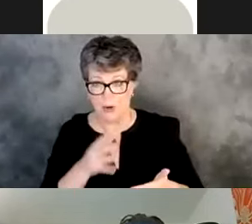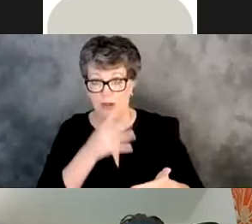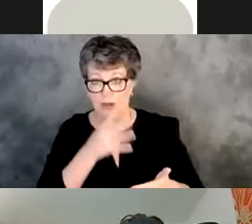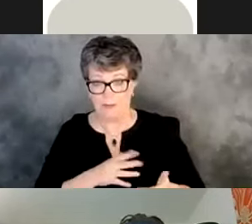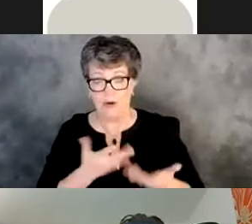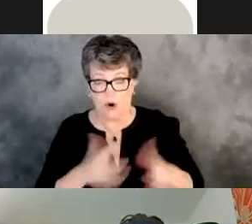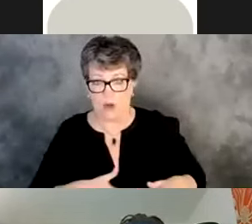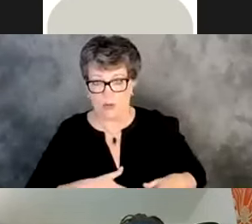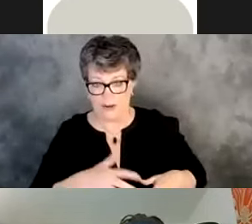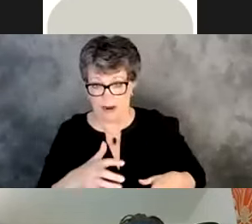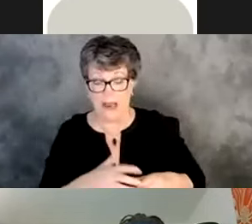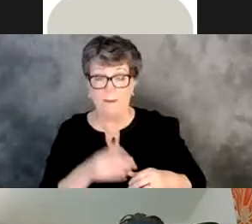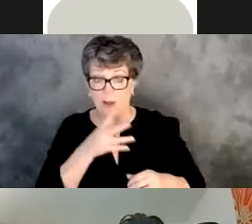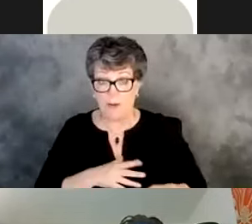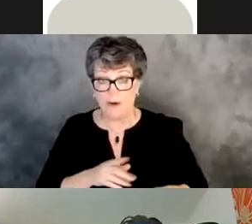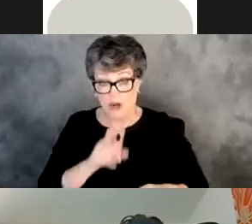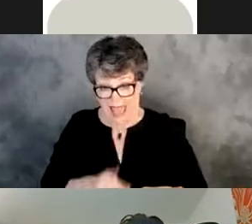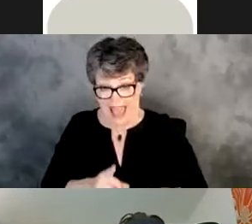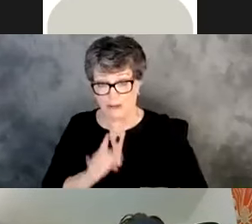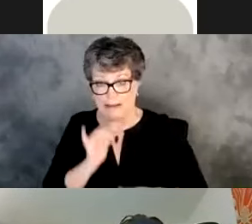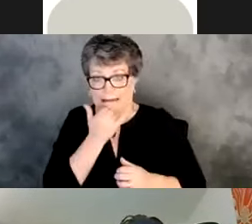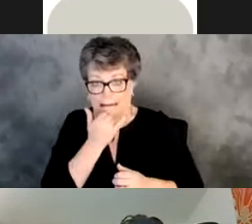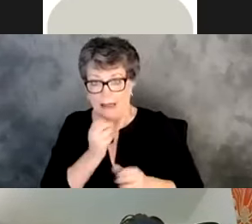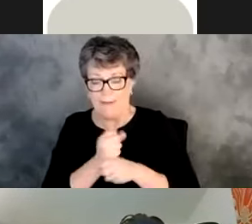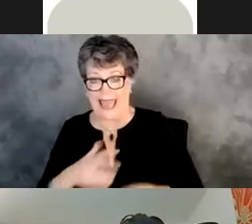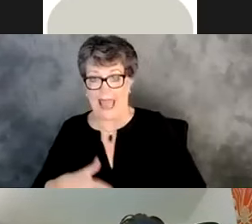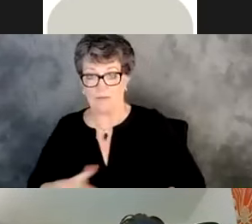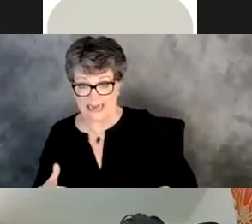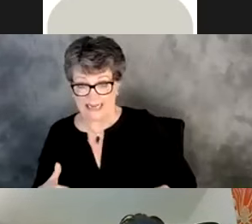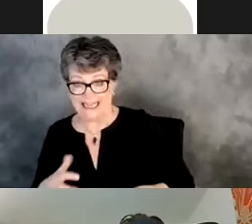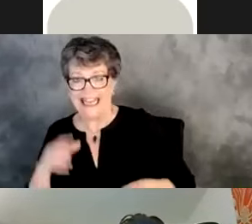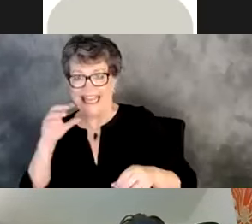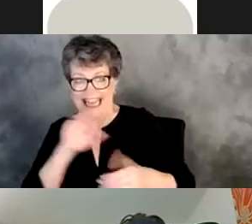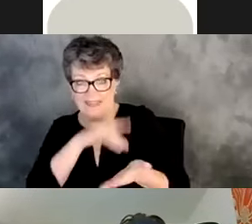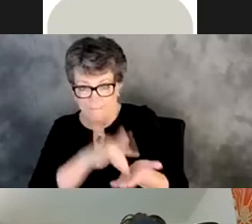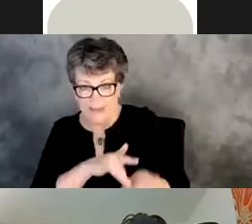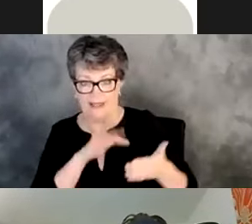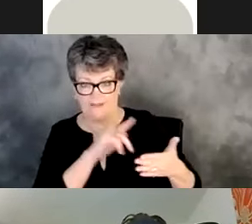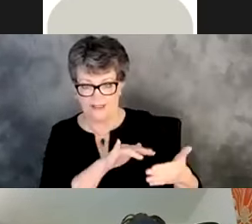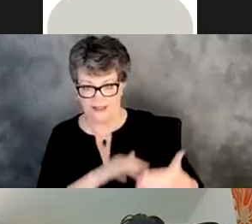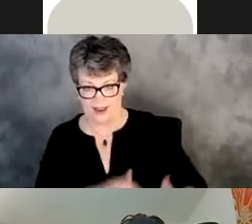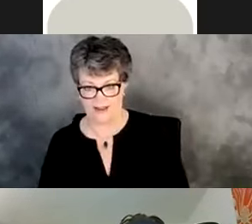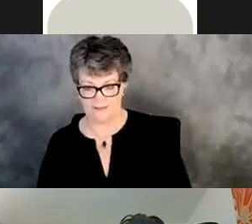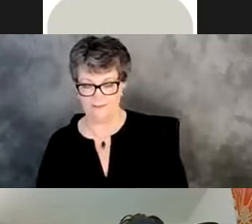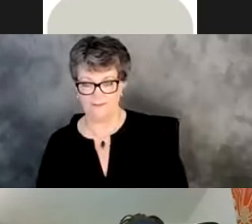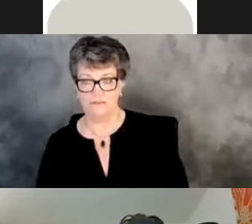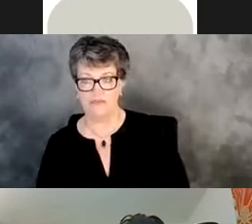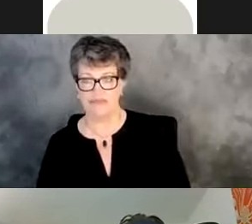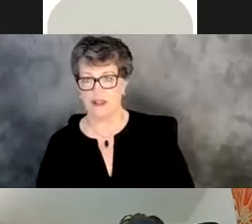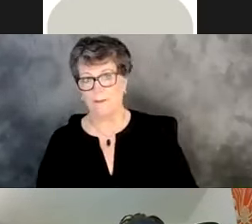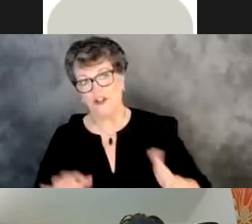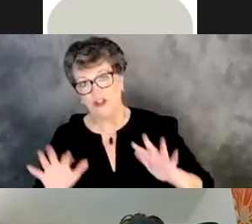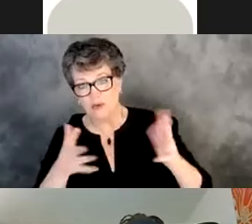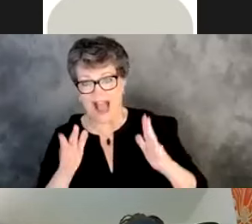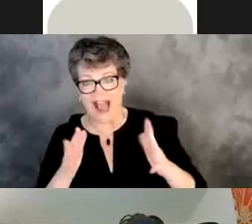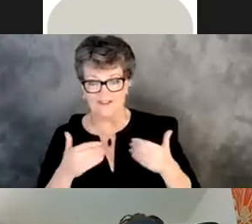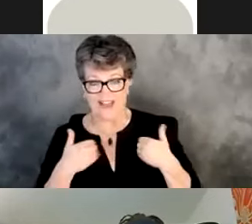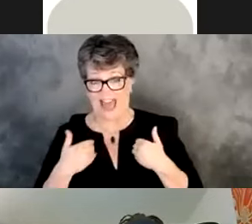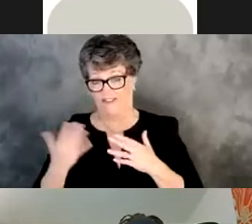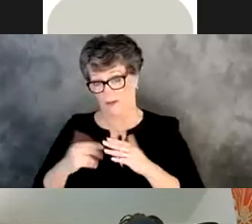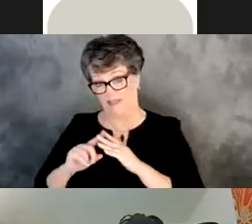pregnant. But there were women who accidentally got pregnant in the middle of this study. So, I mean, you kind of had from the very